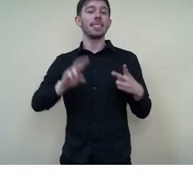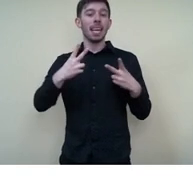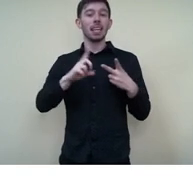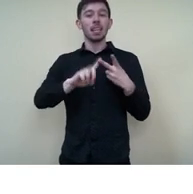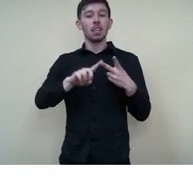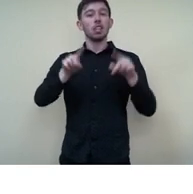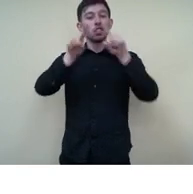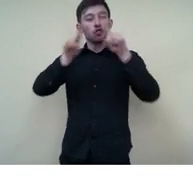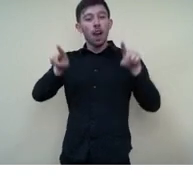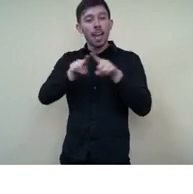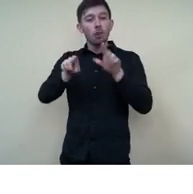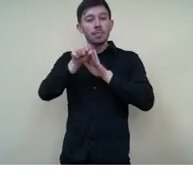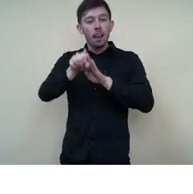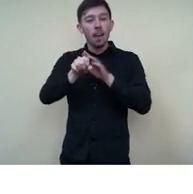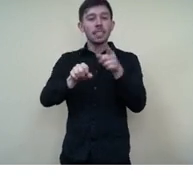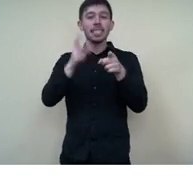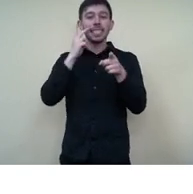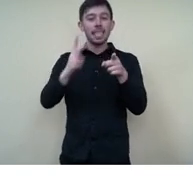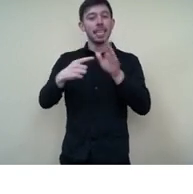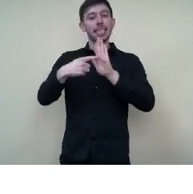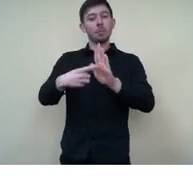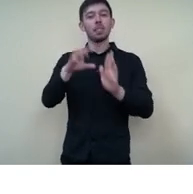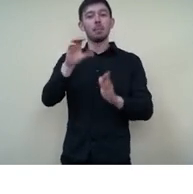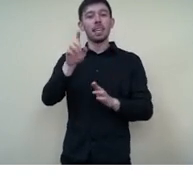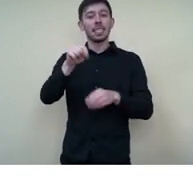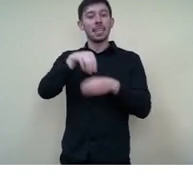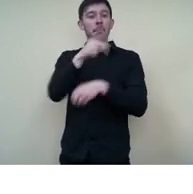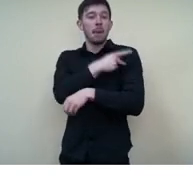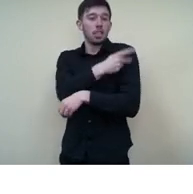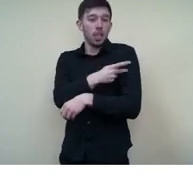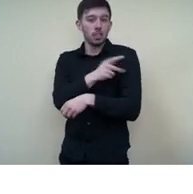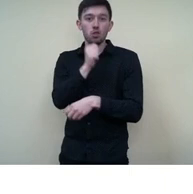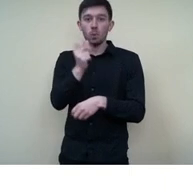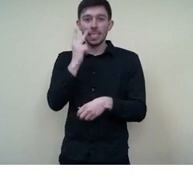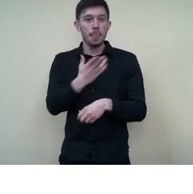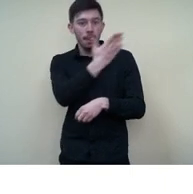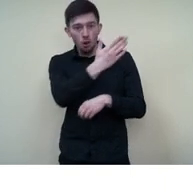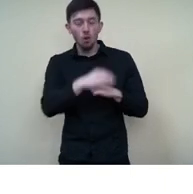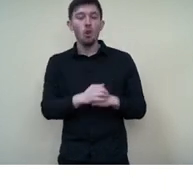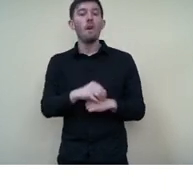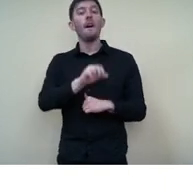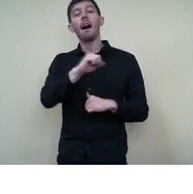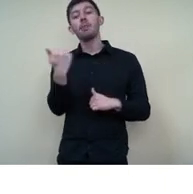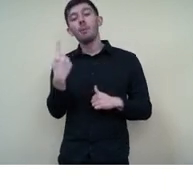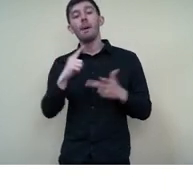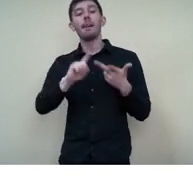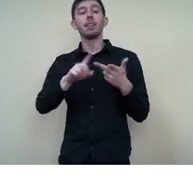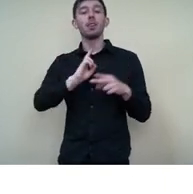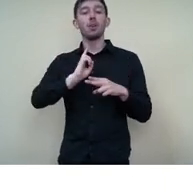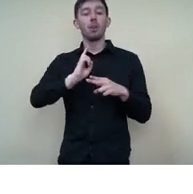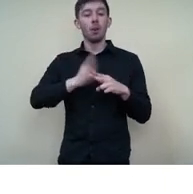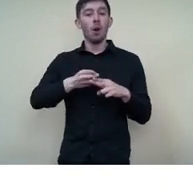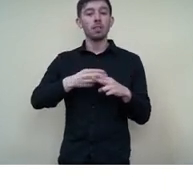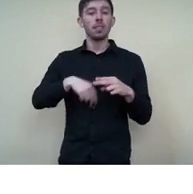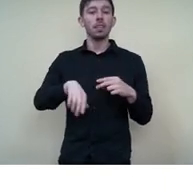sign. This is another example of a CVST in a patient where you don't see it here. And then another thing is called an empty